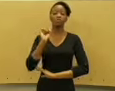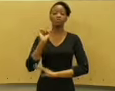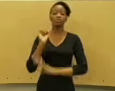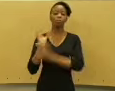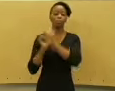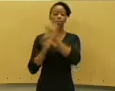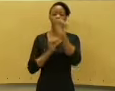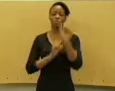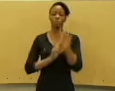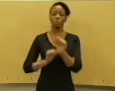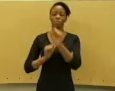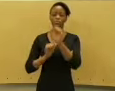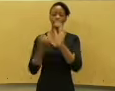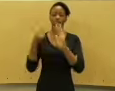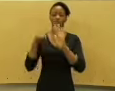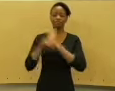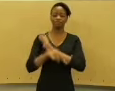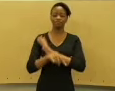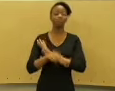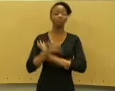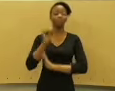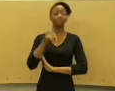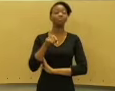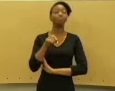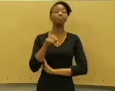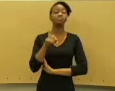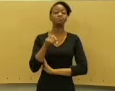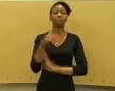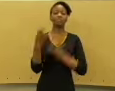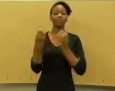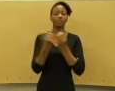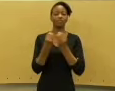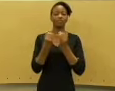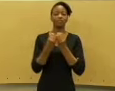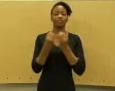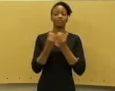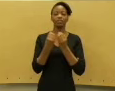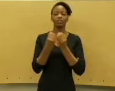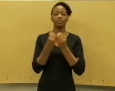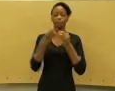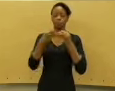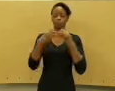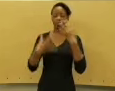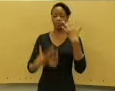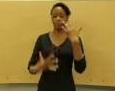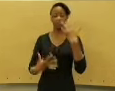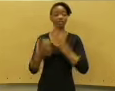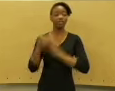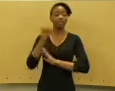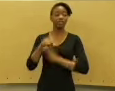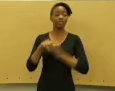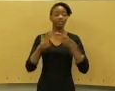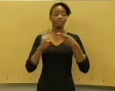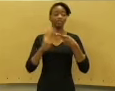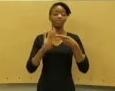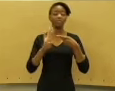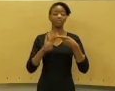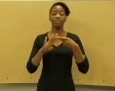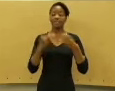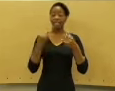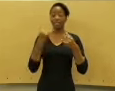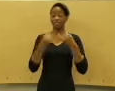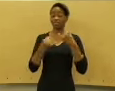think it demonstrates a couple of things, right? First, the kind of shame discourses that are associated with sexual